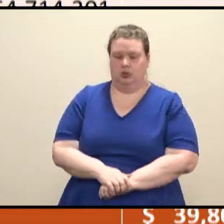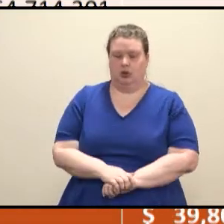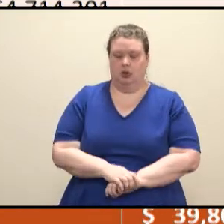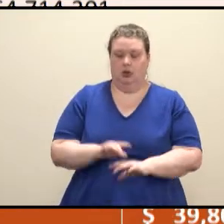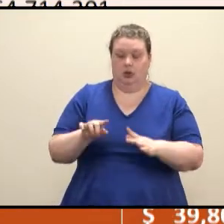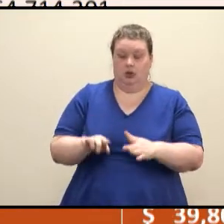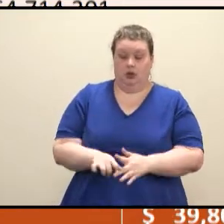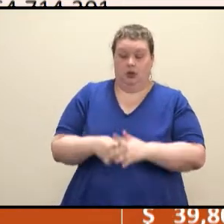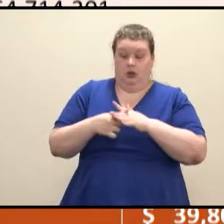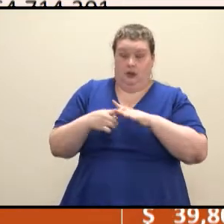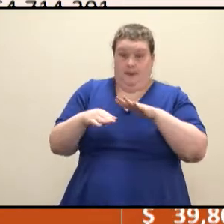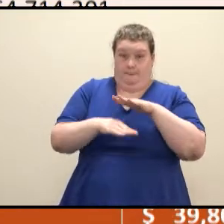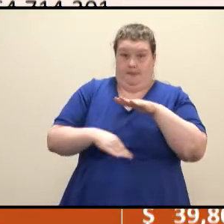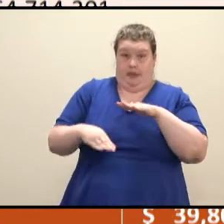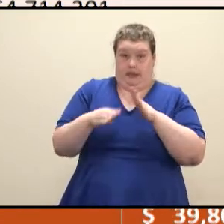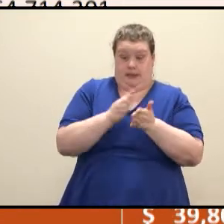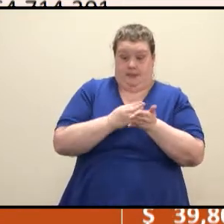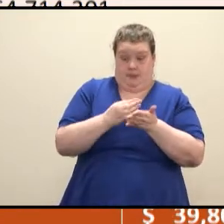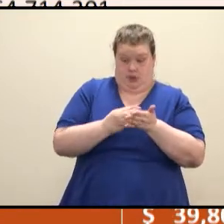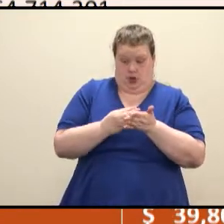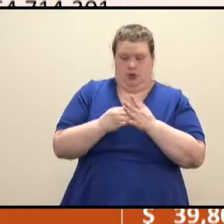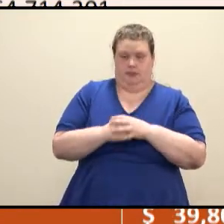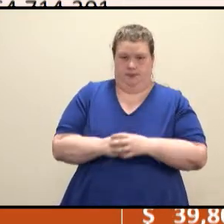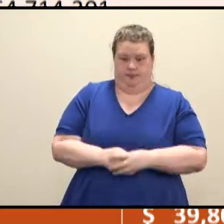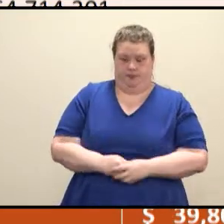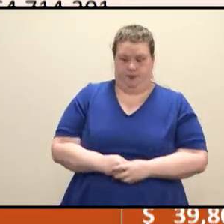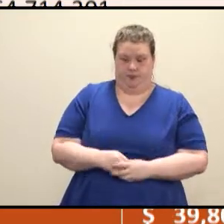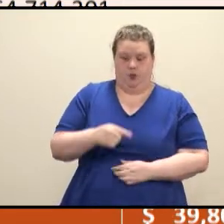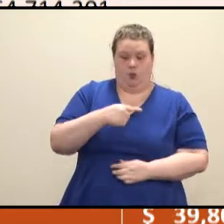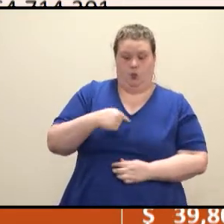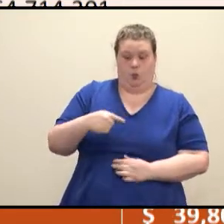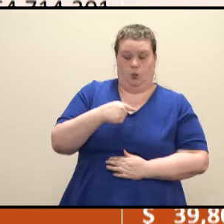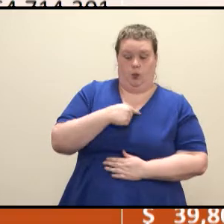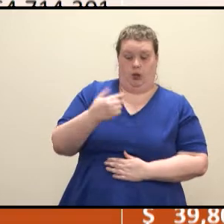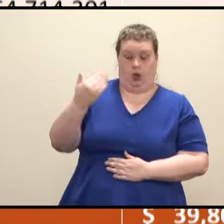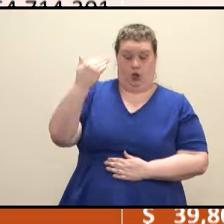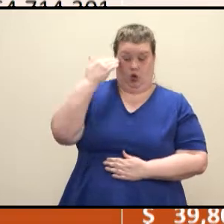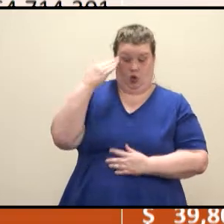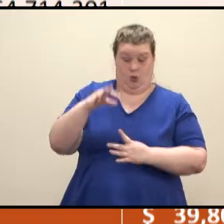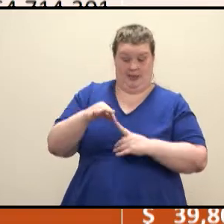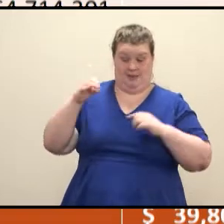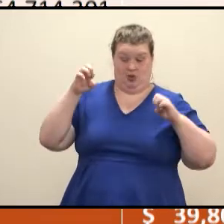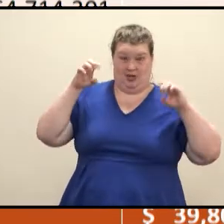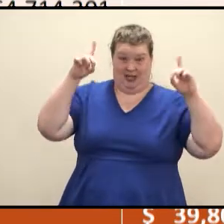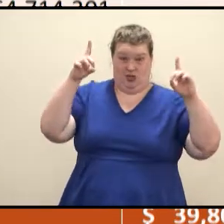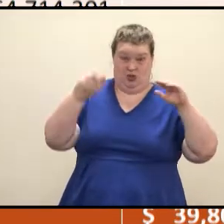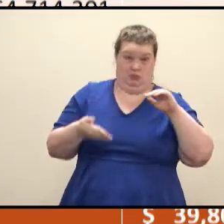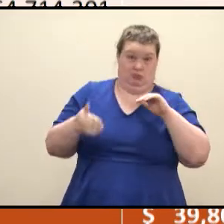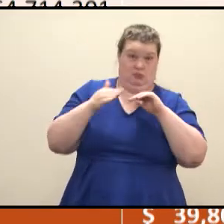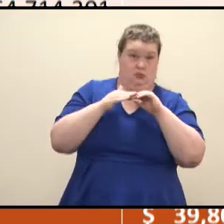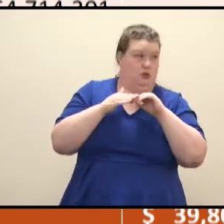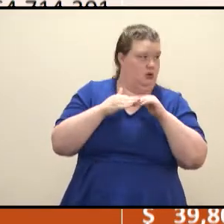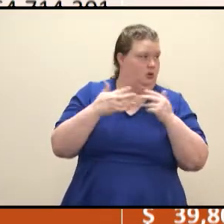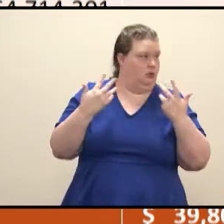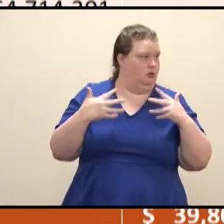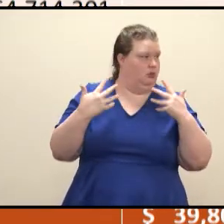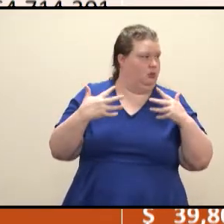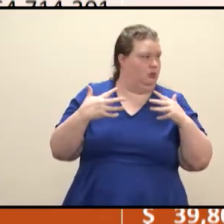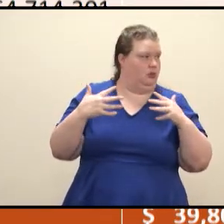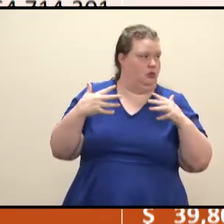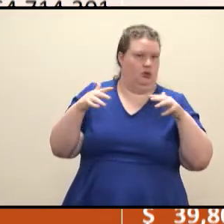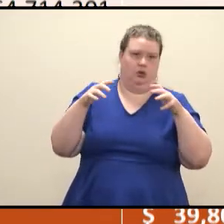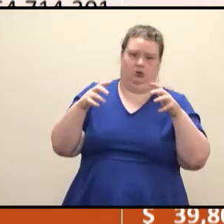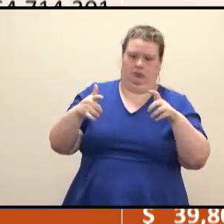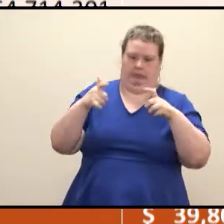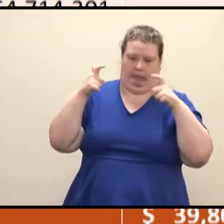we're starting, that's the starting point for it. We know because of our increase in special ed, so we got this giant number on special ed